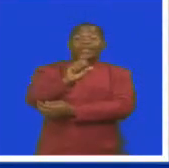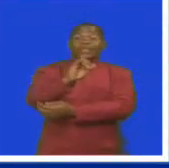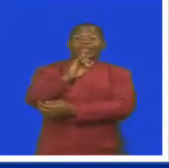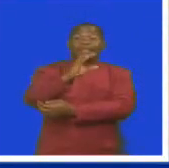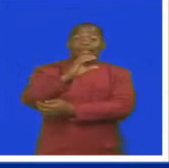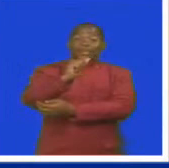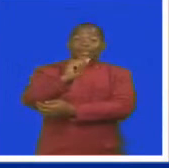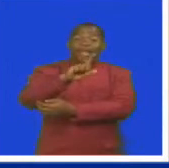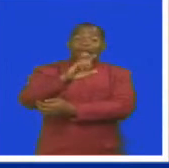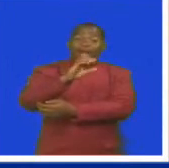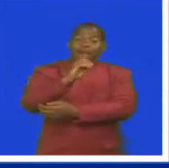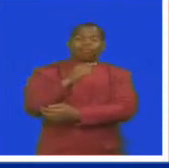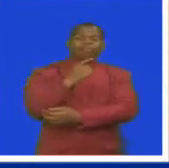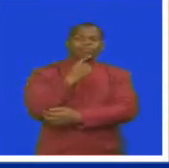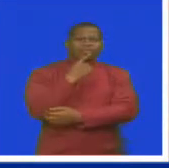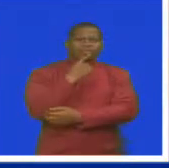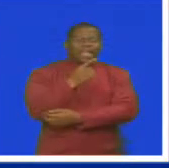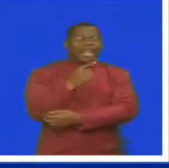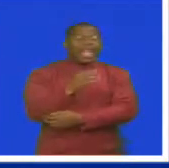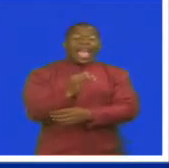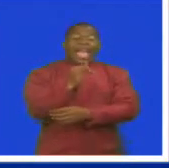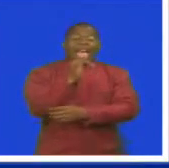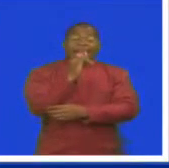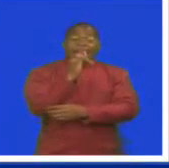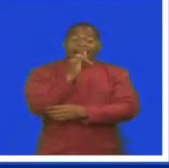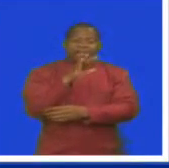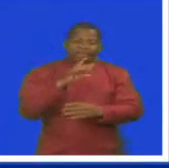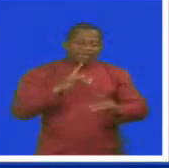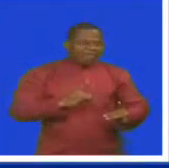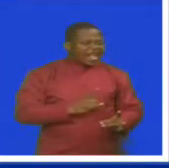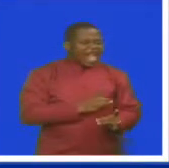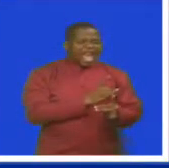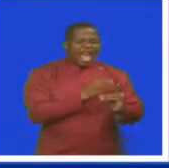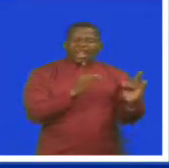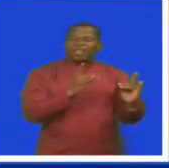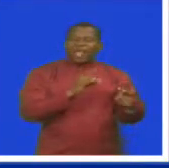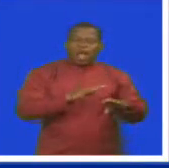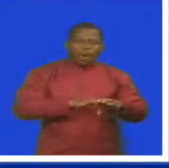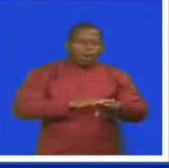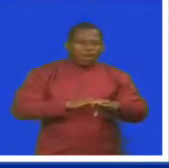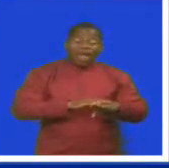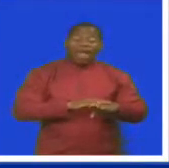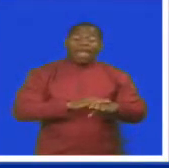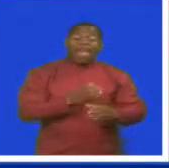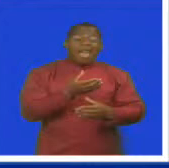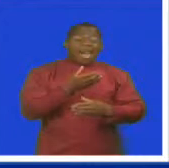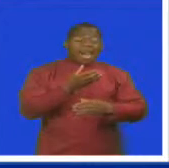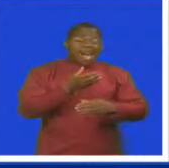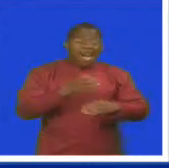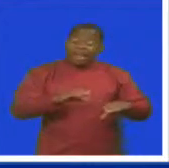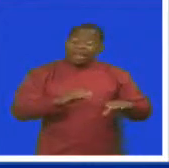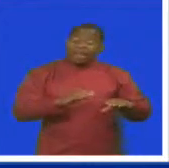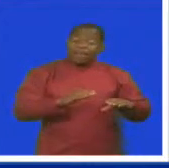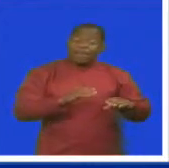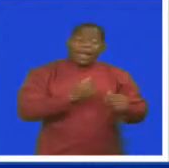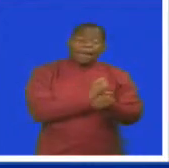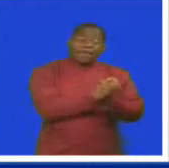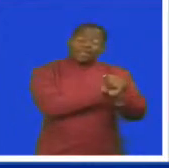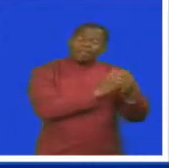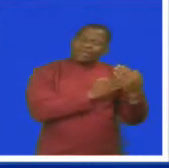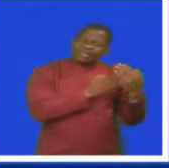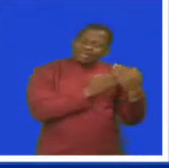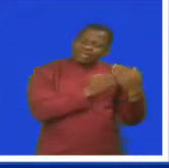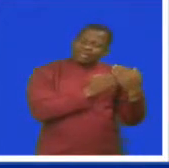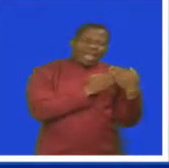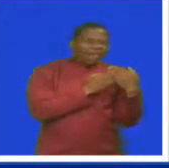selivikeleke kahle kungako tibalulekile. We also urge the kingdom and the nation at large to please also still